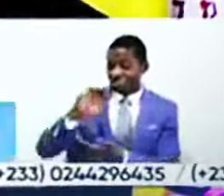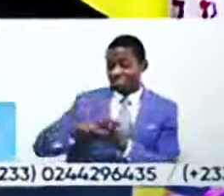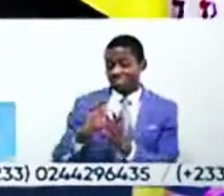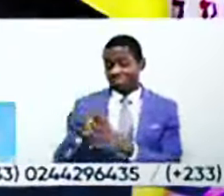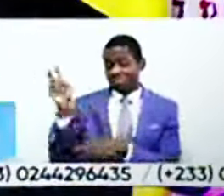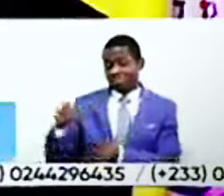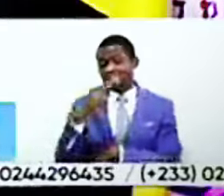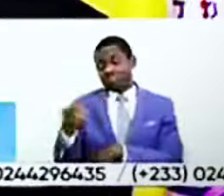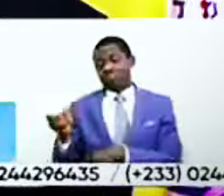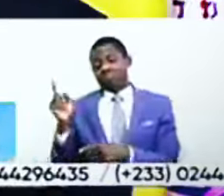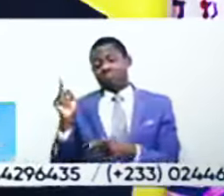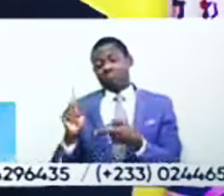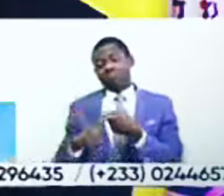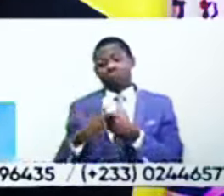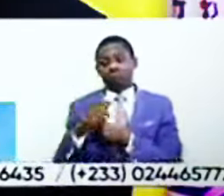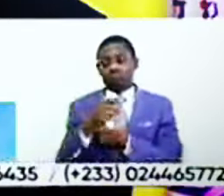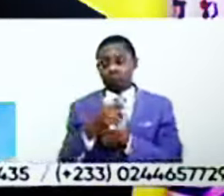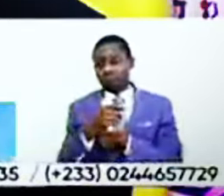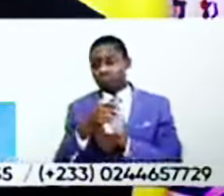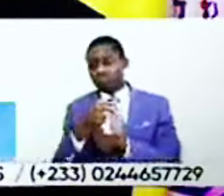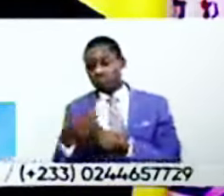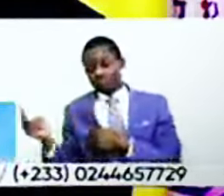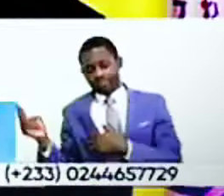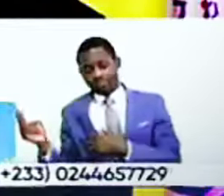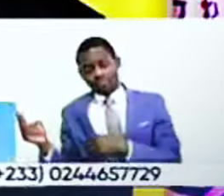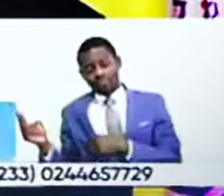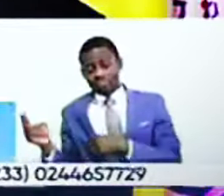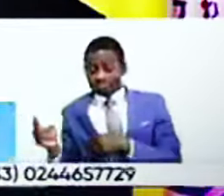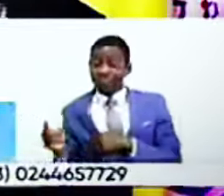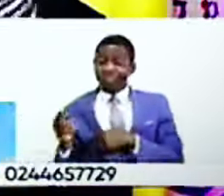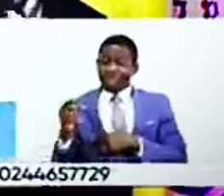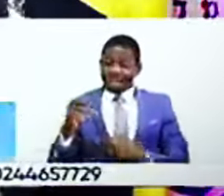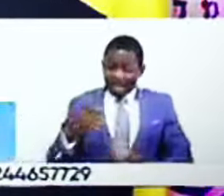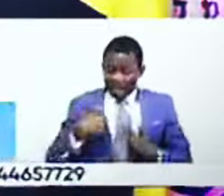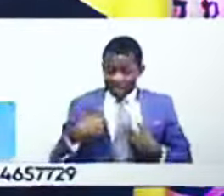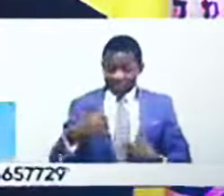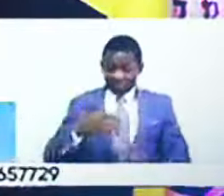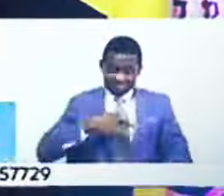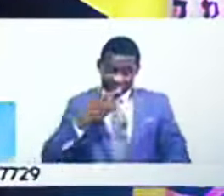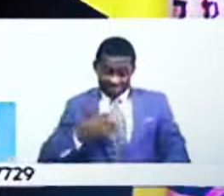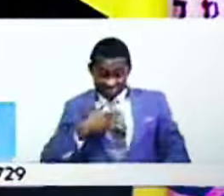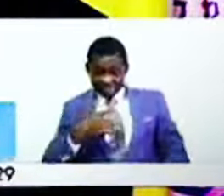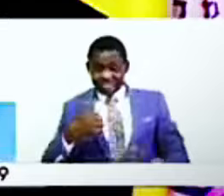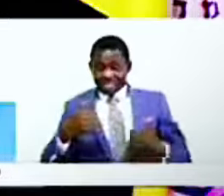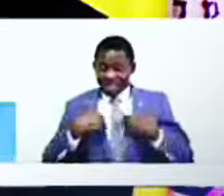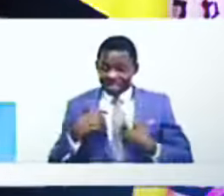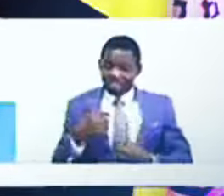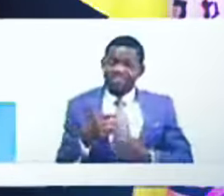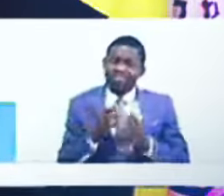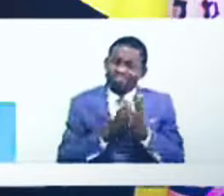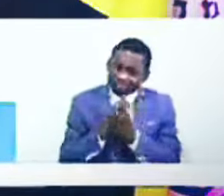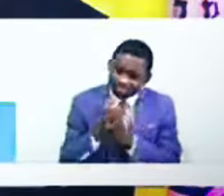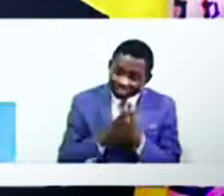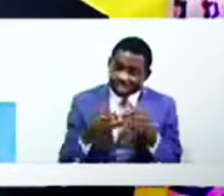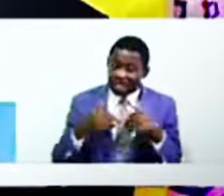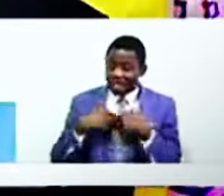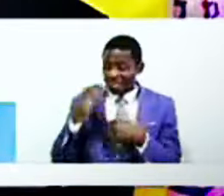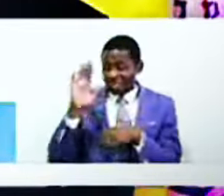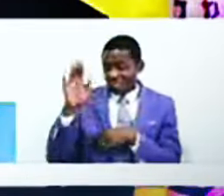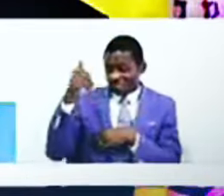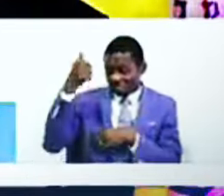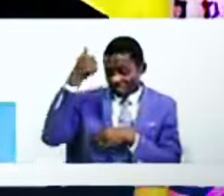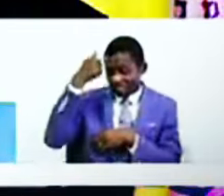subjection. I have desires. I have feelings. I have my own opinions. But